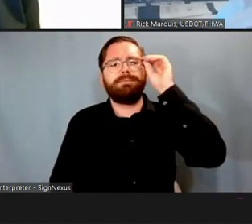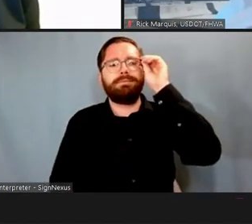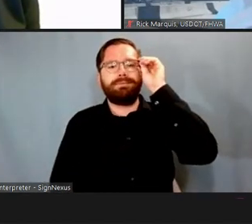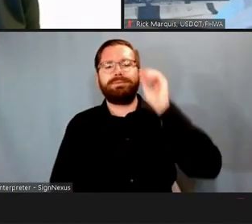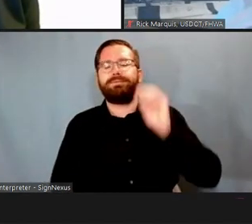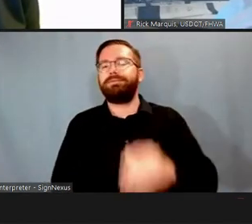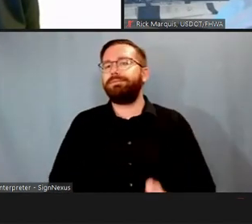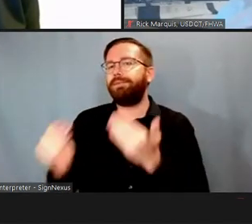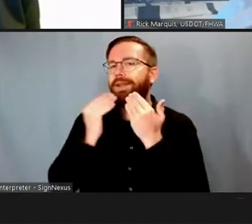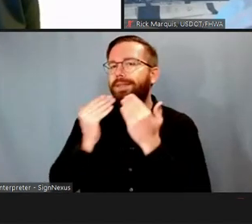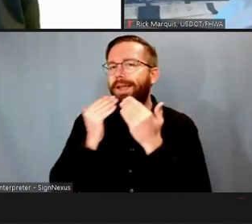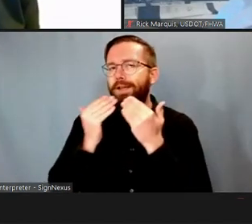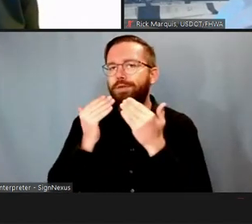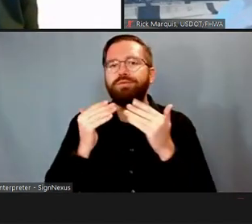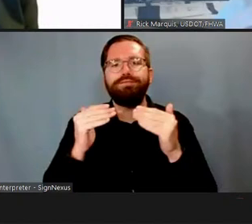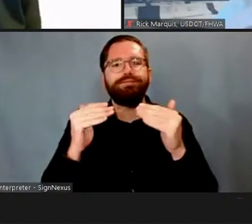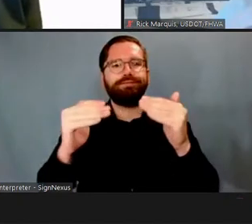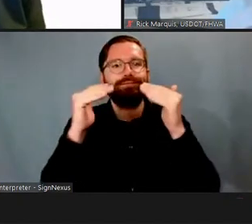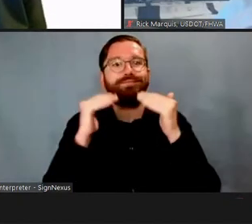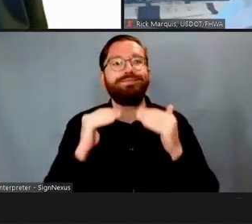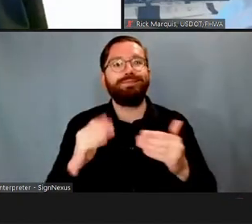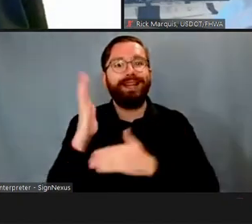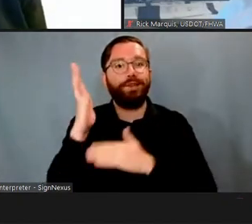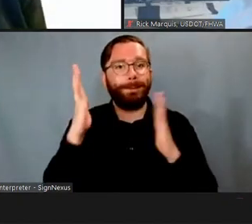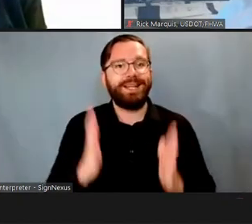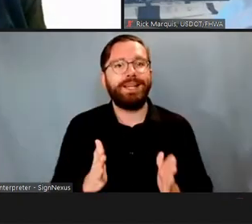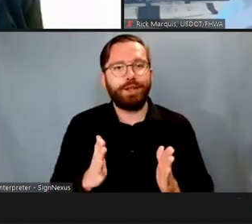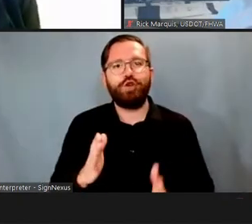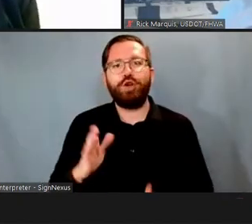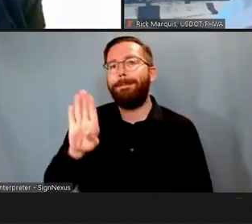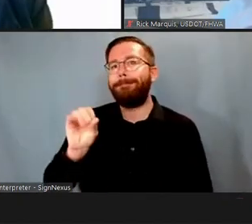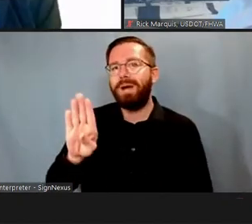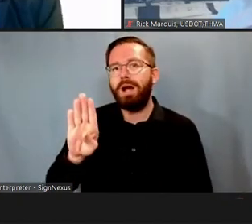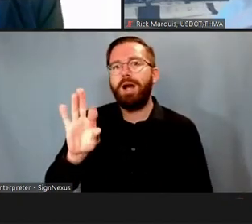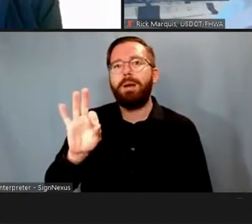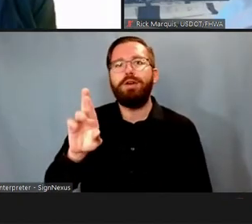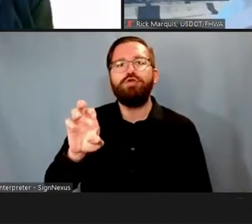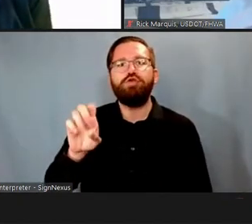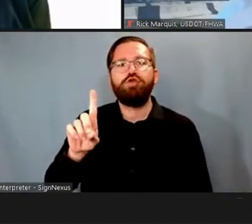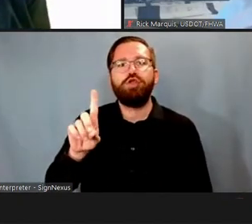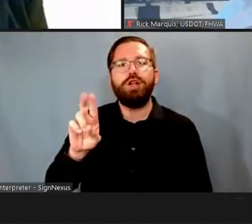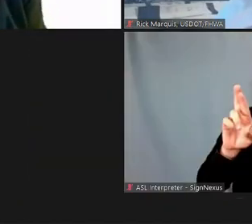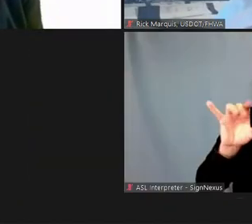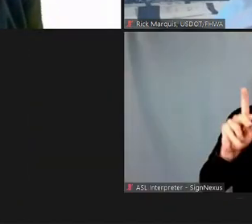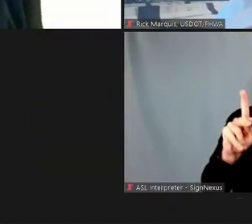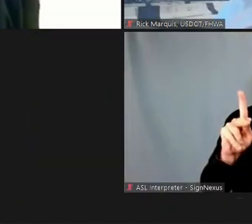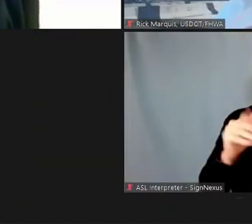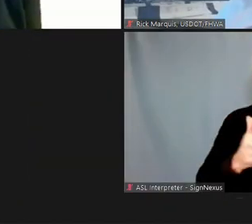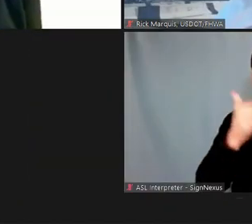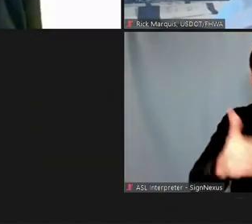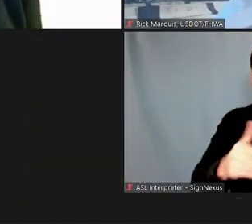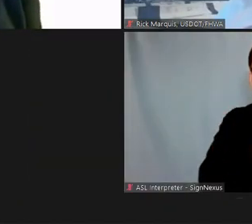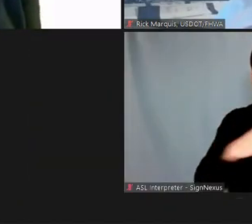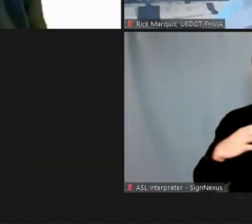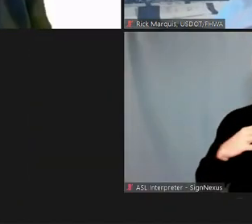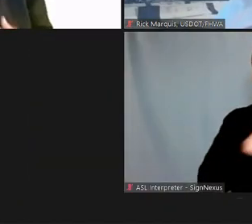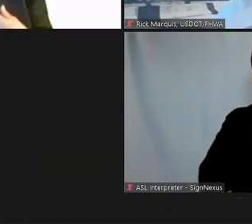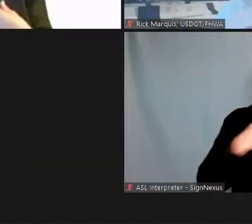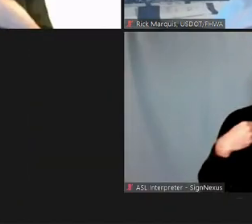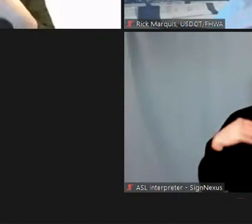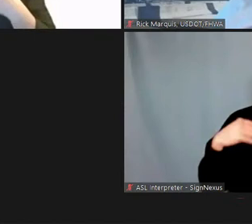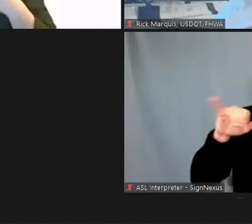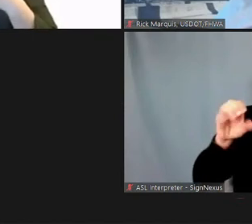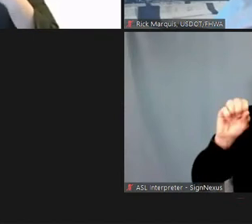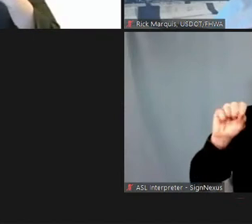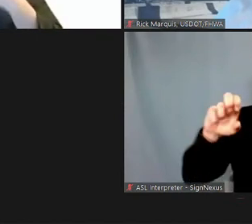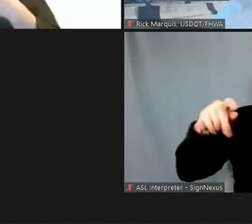thank you our next speaker is bob friedrich followed by council member joseph borrelli